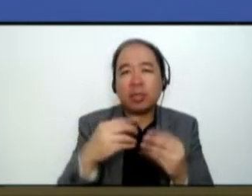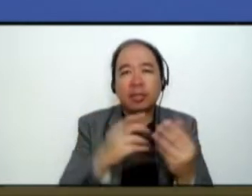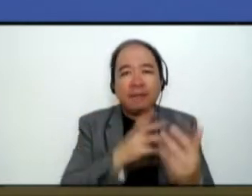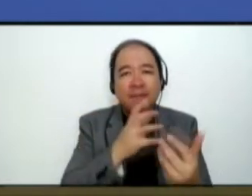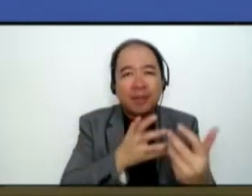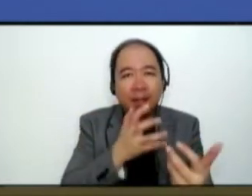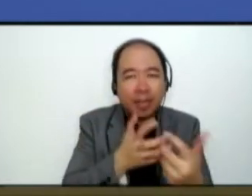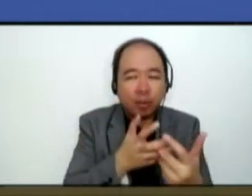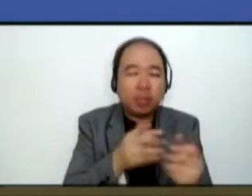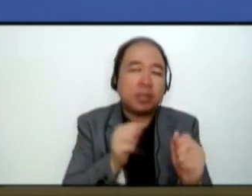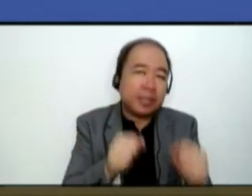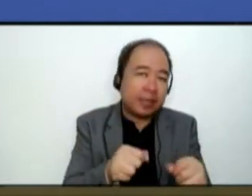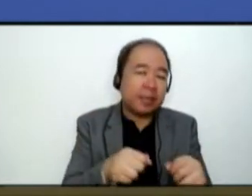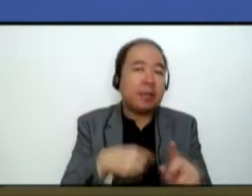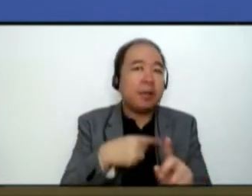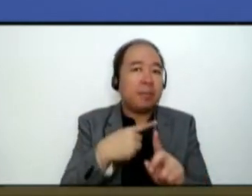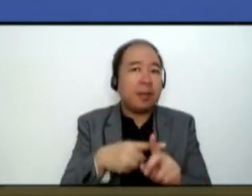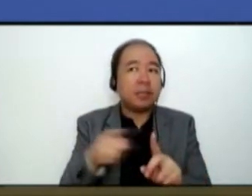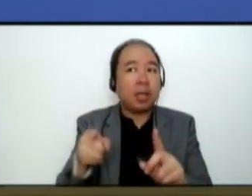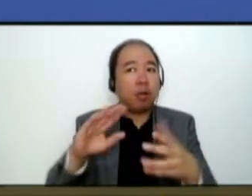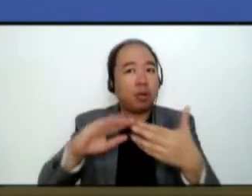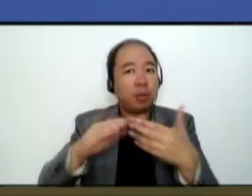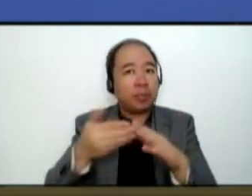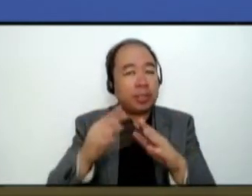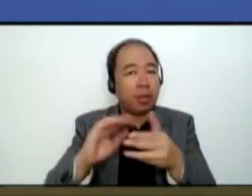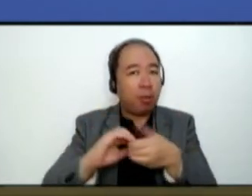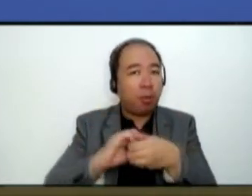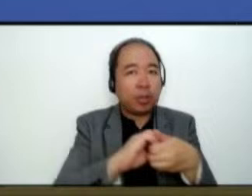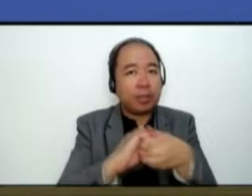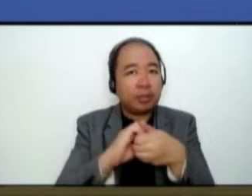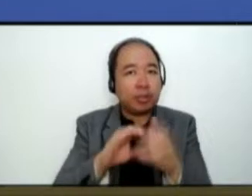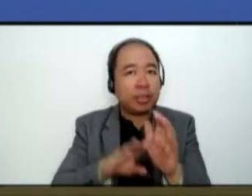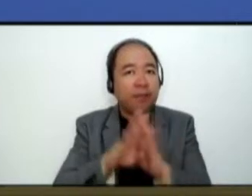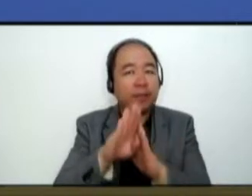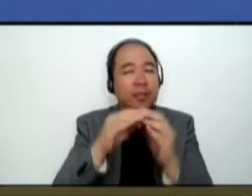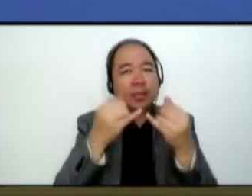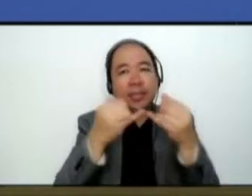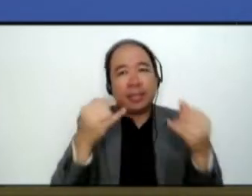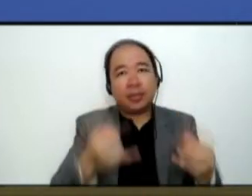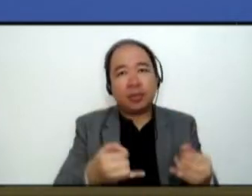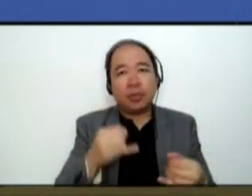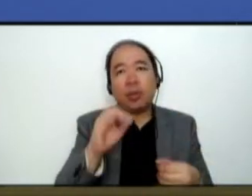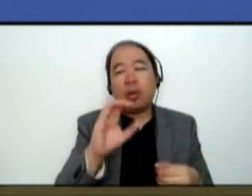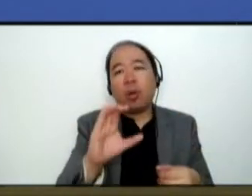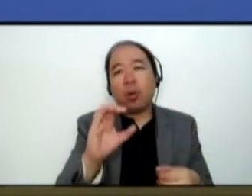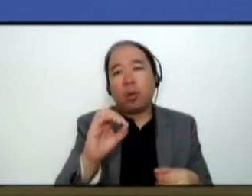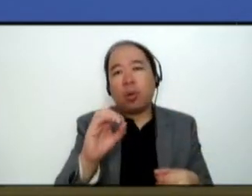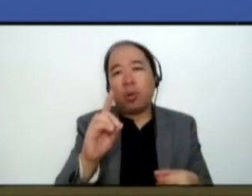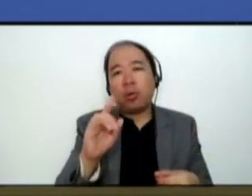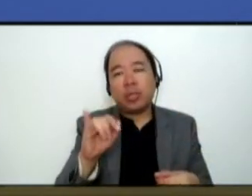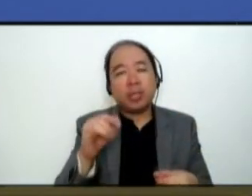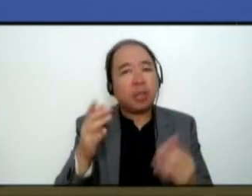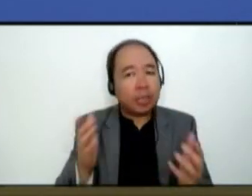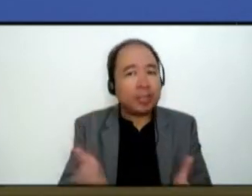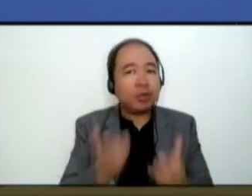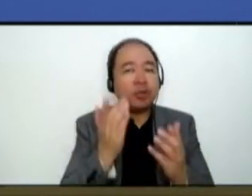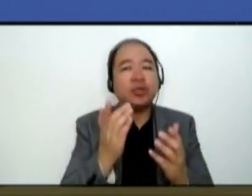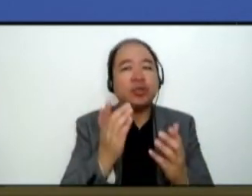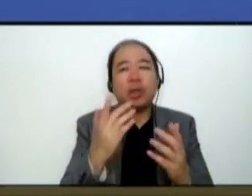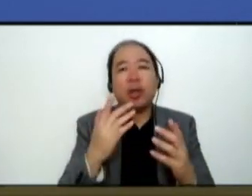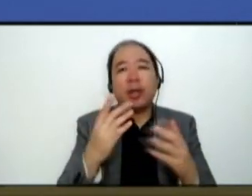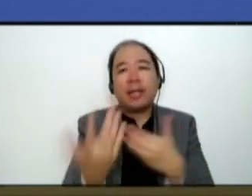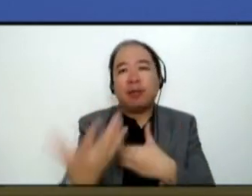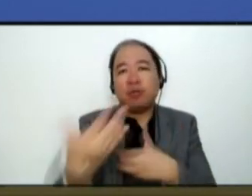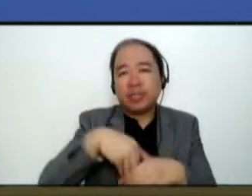same time, the Community Organizations Development Institute, or CODI, promotes inclusive and community-driven planning